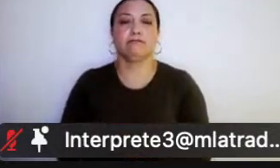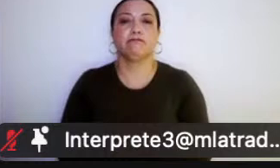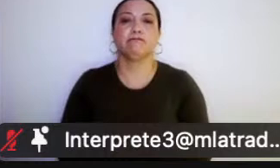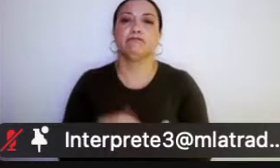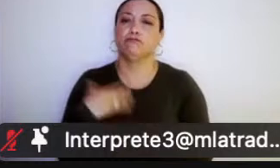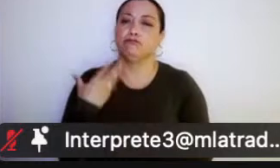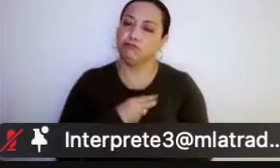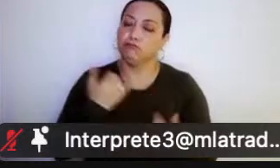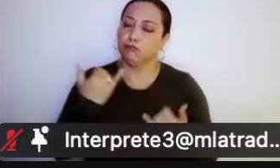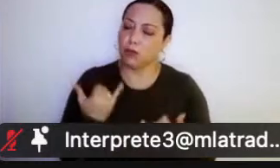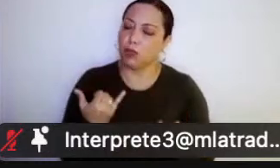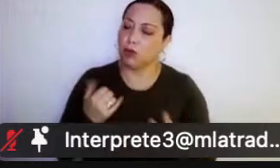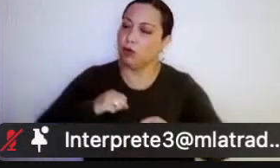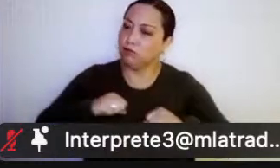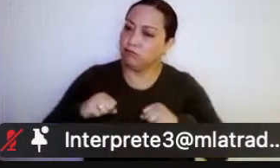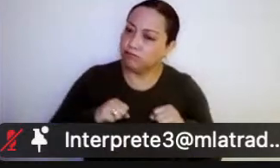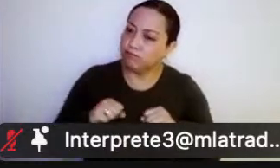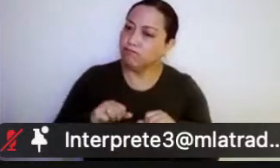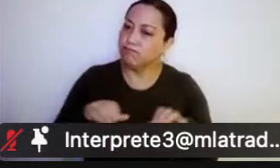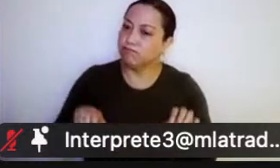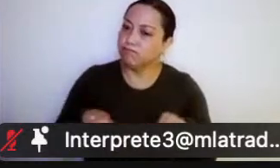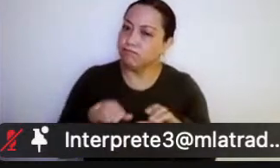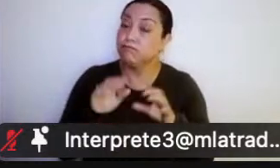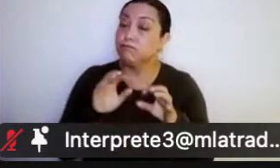we have been working